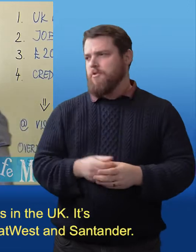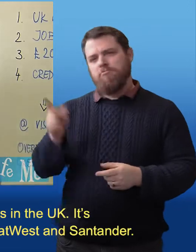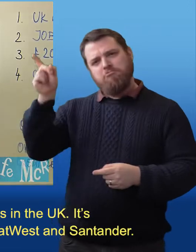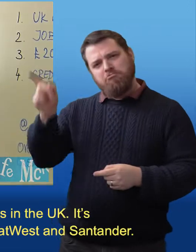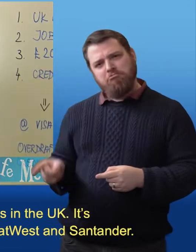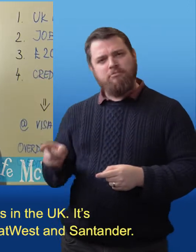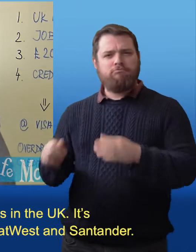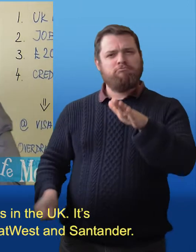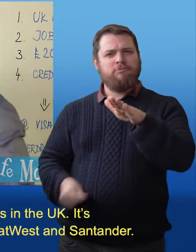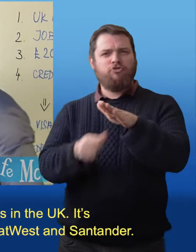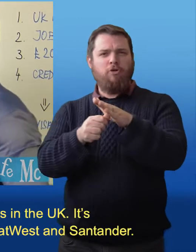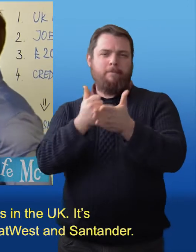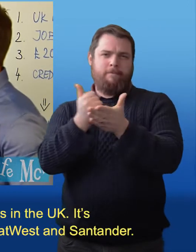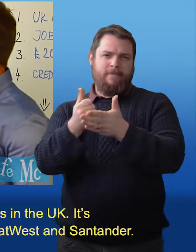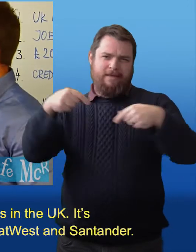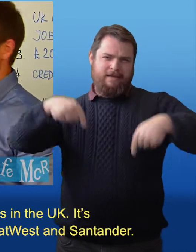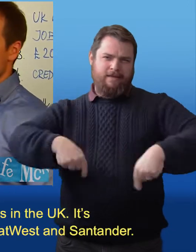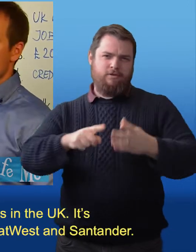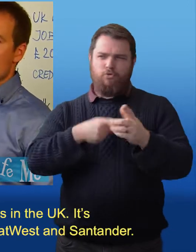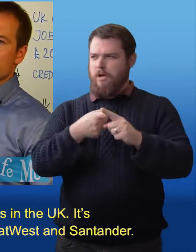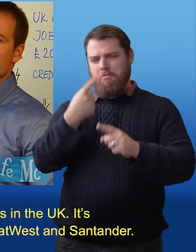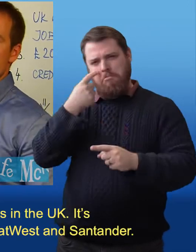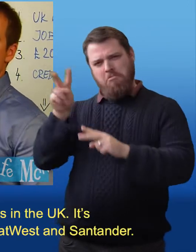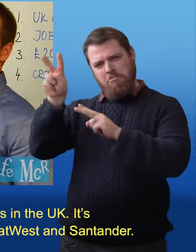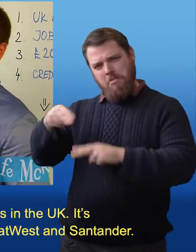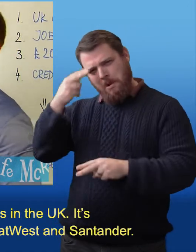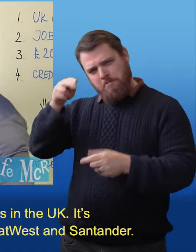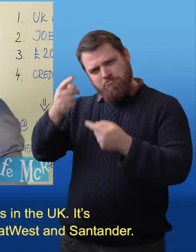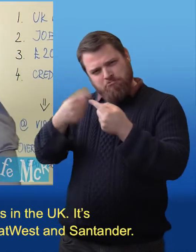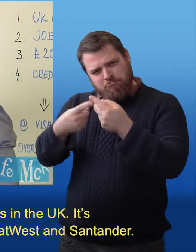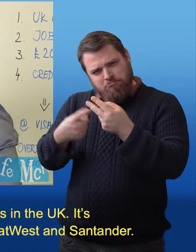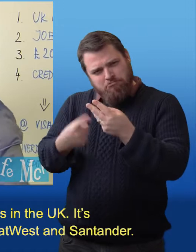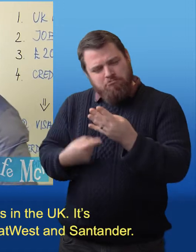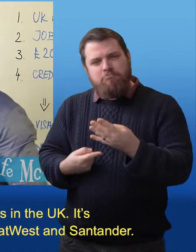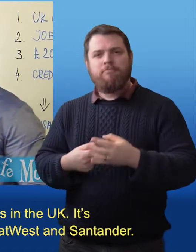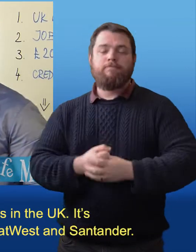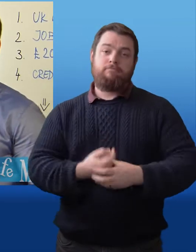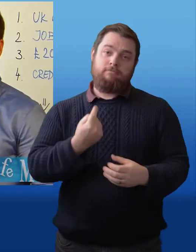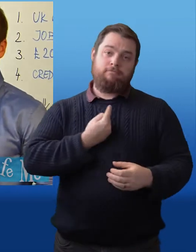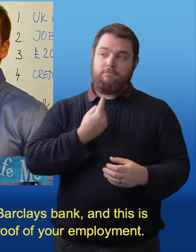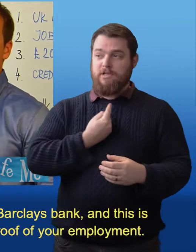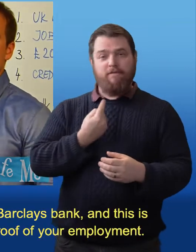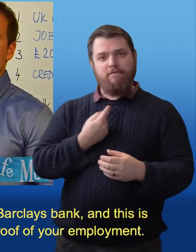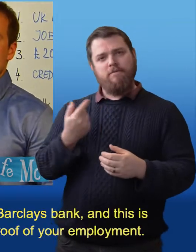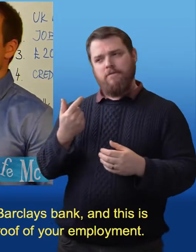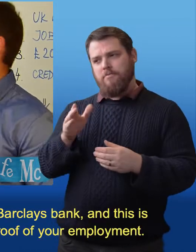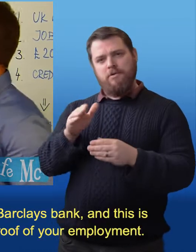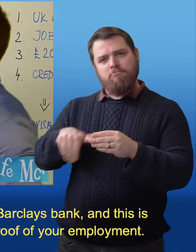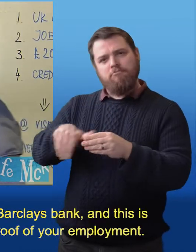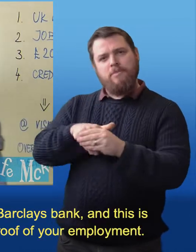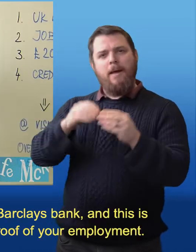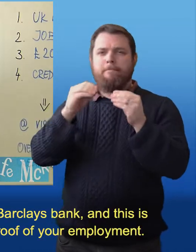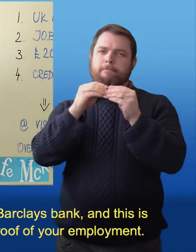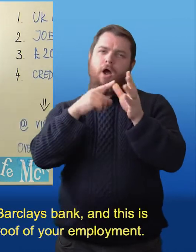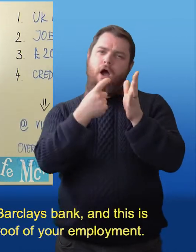are the leading banks in the UK. It's Barclays, Lloyds TSB, HSBC, NatWest and Santander. My experience is very good